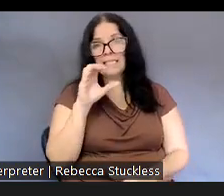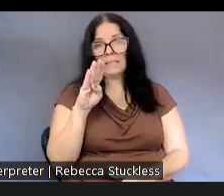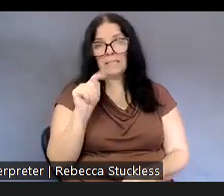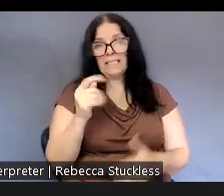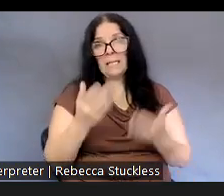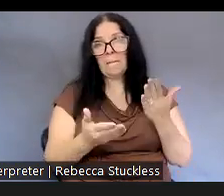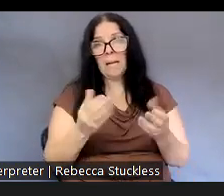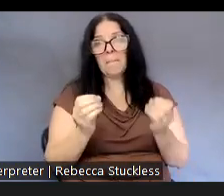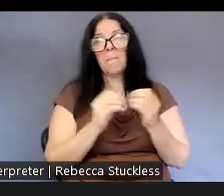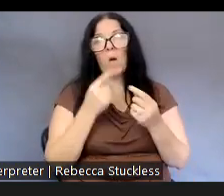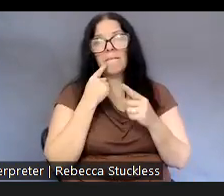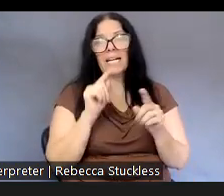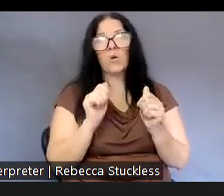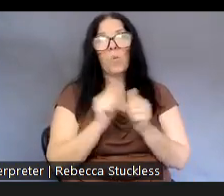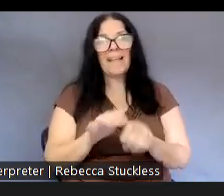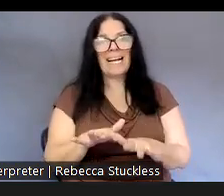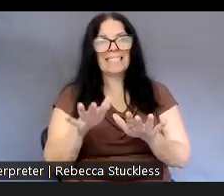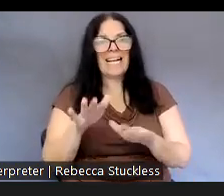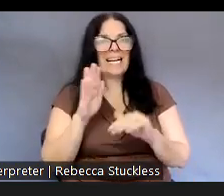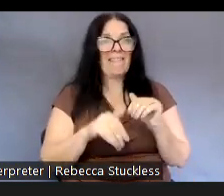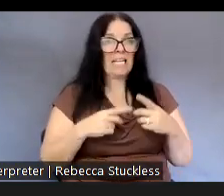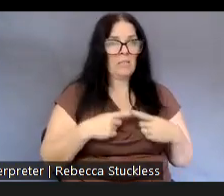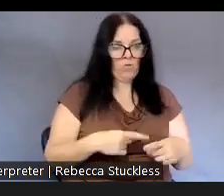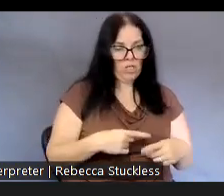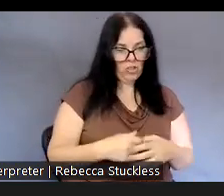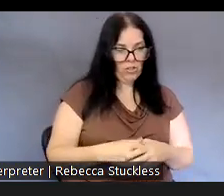more effective with anxiety than it is with depression.